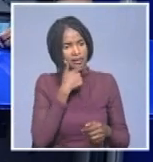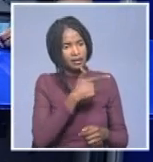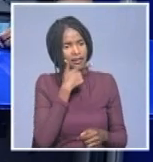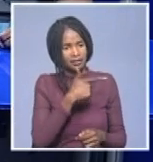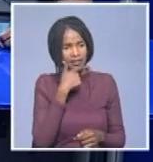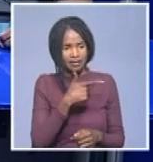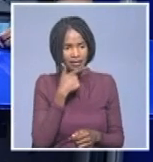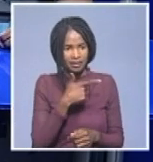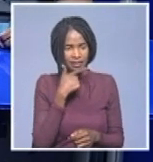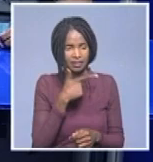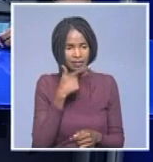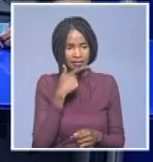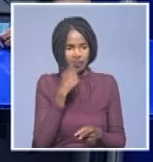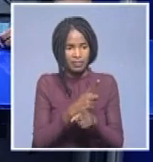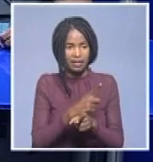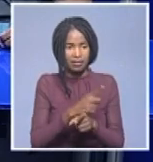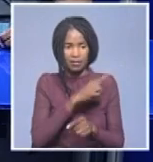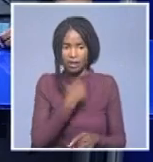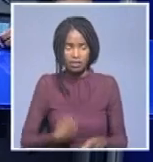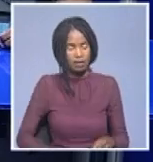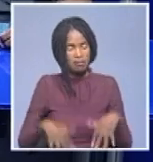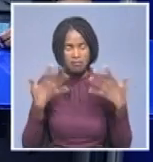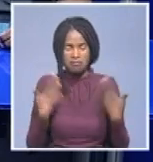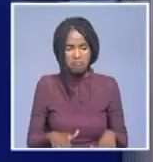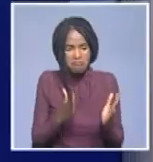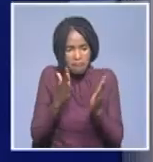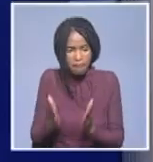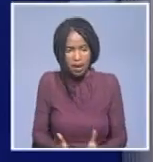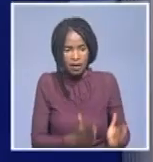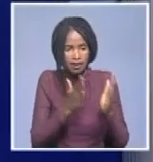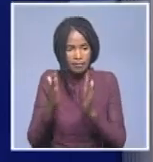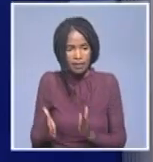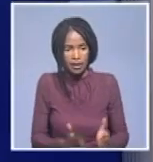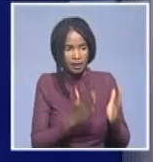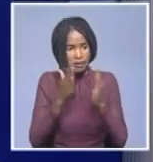the extreme measures they have put in place to try to